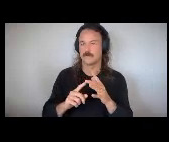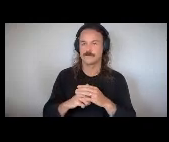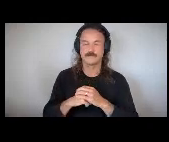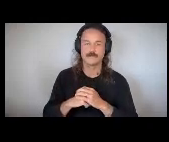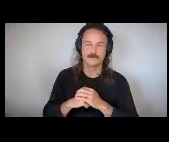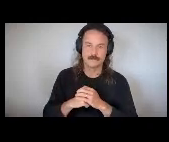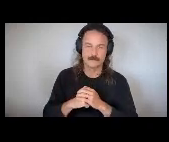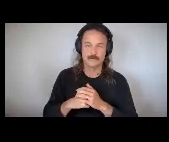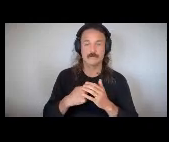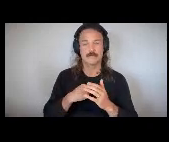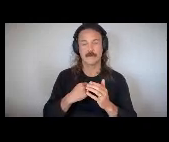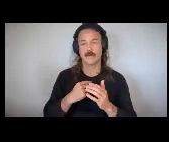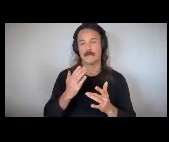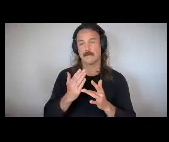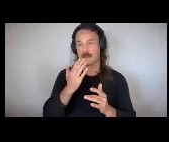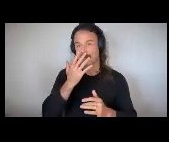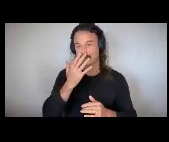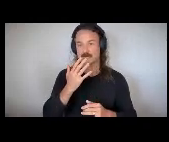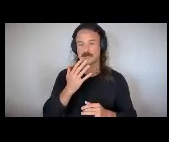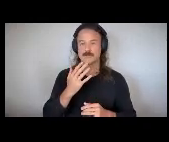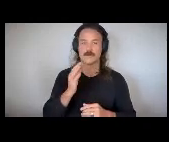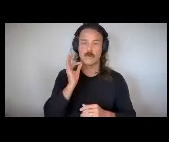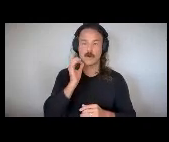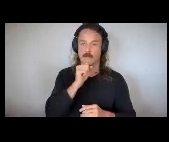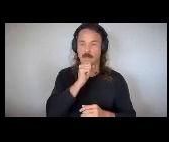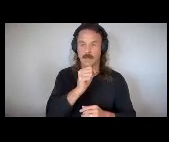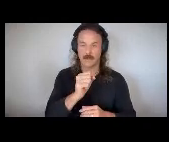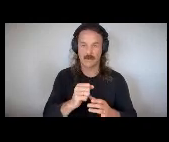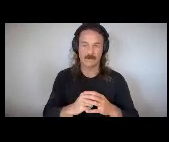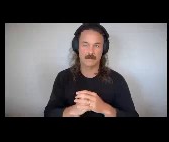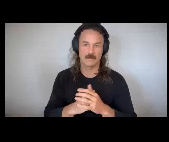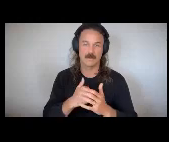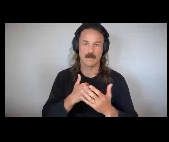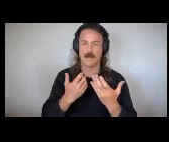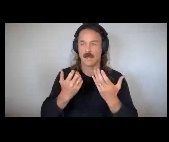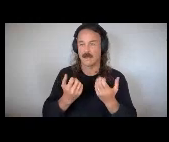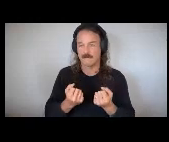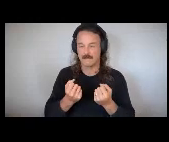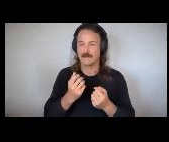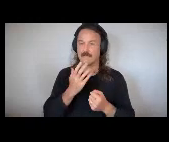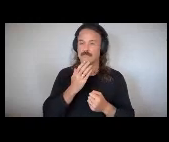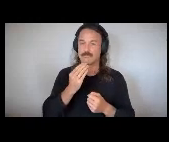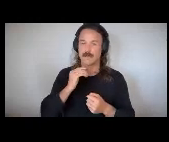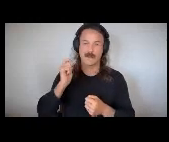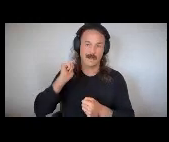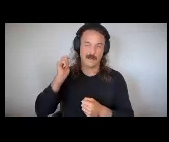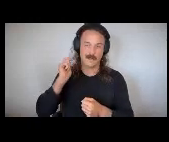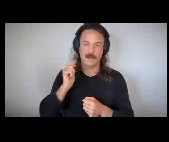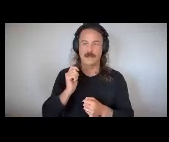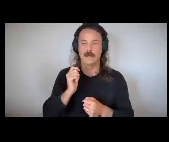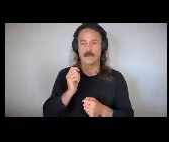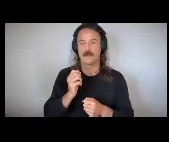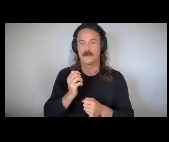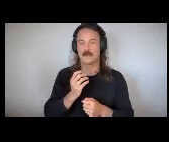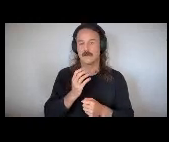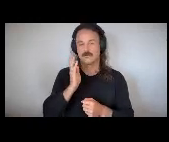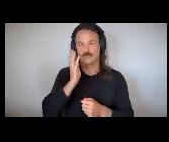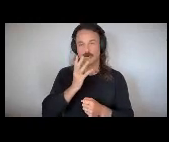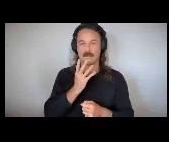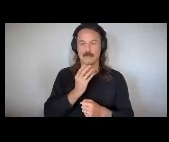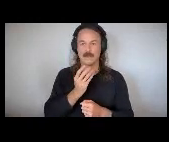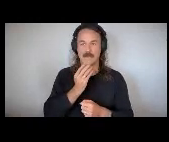also a middle-aged white male. I have brown hair and a grey beard, and I'm wearing a